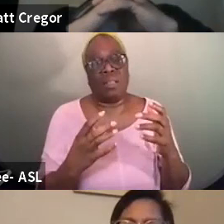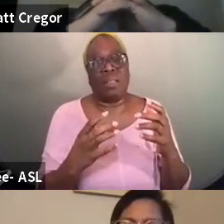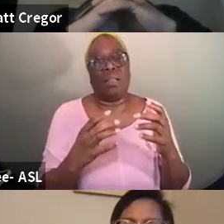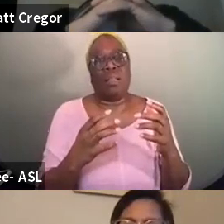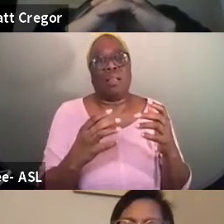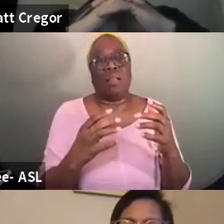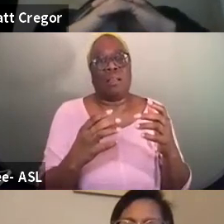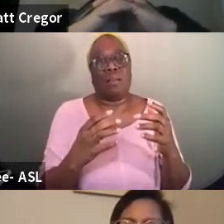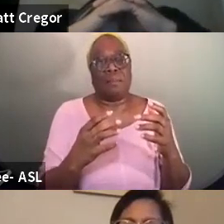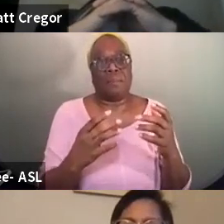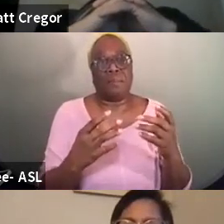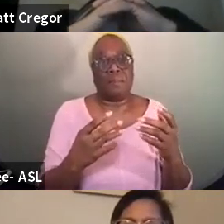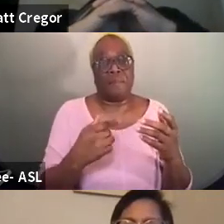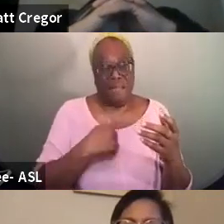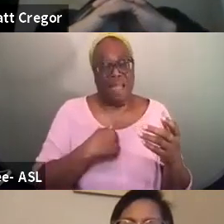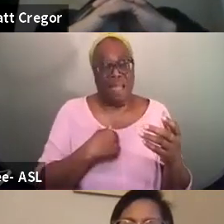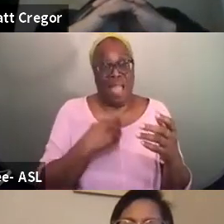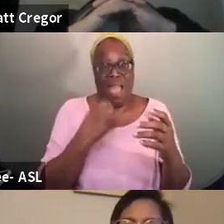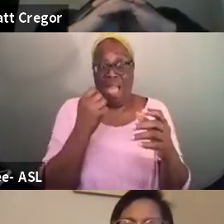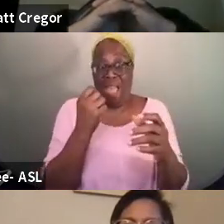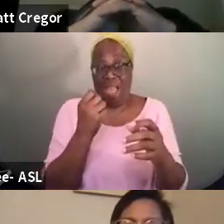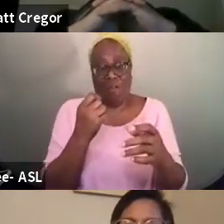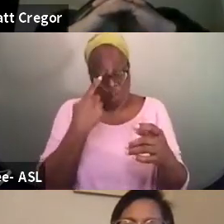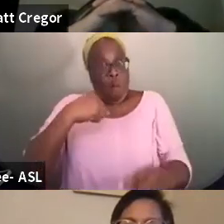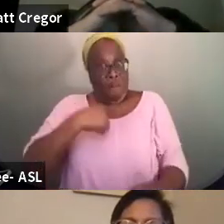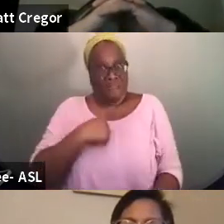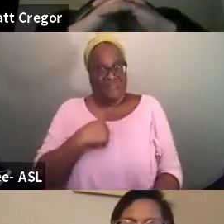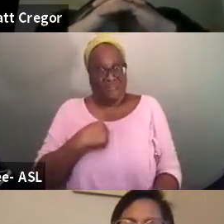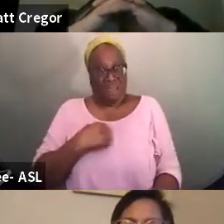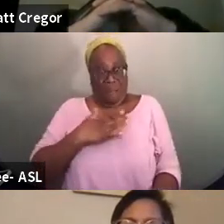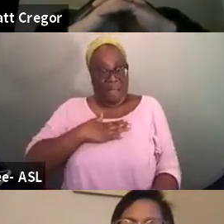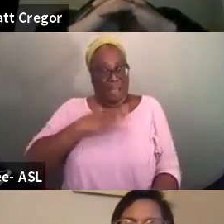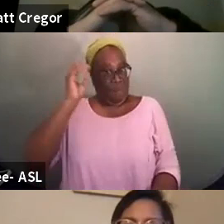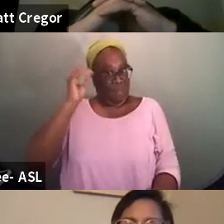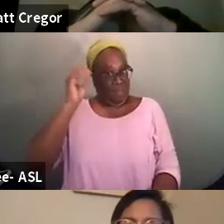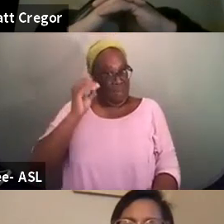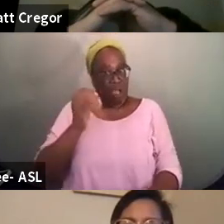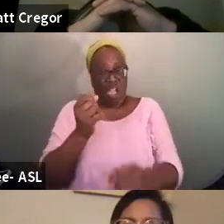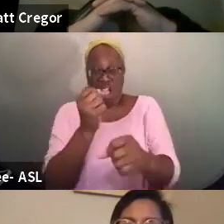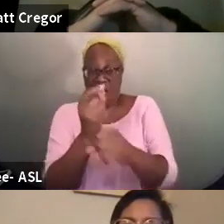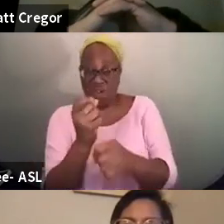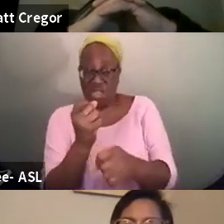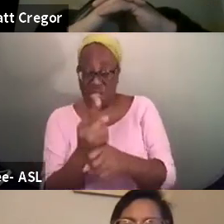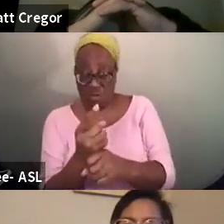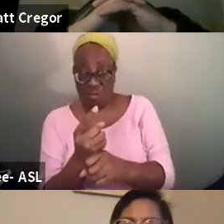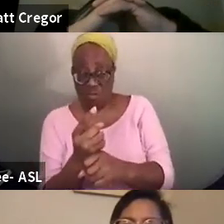me, is every year beyond fall of 2021.